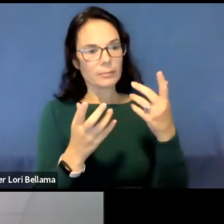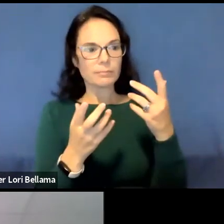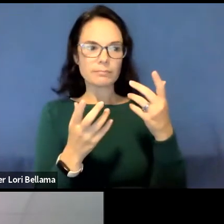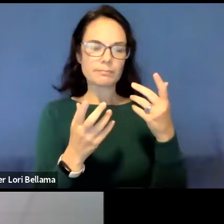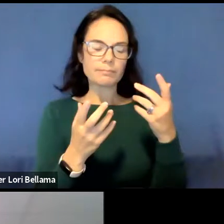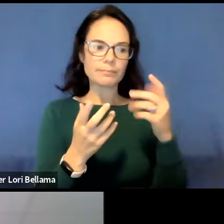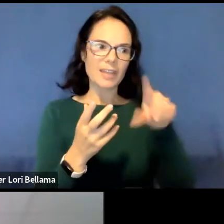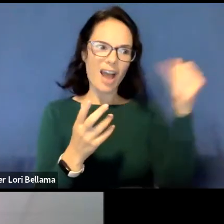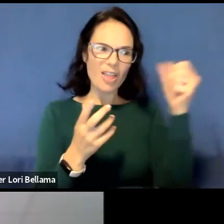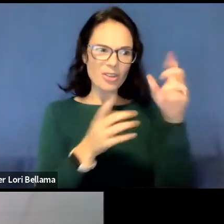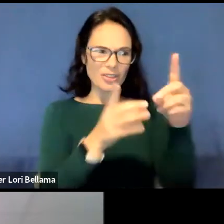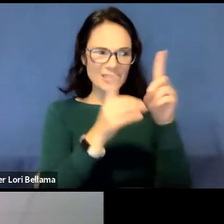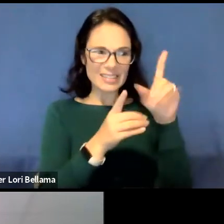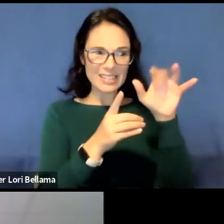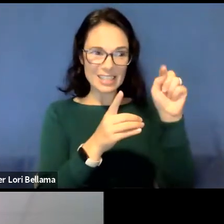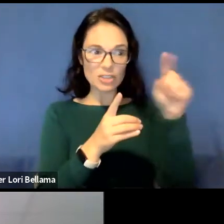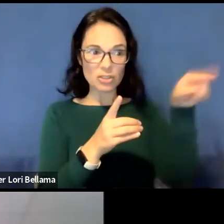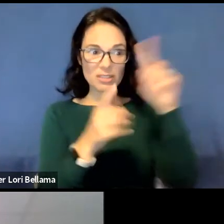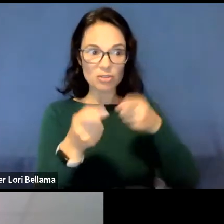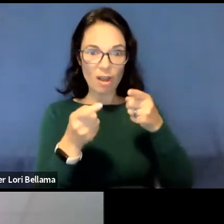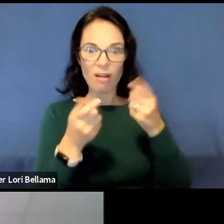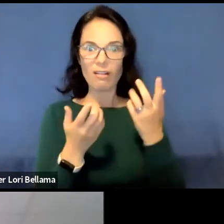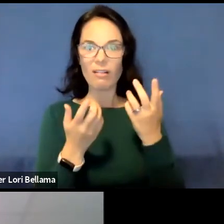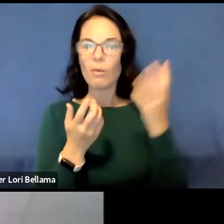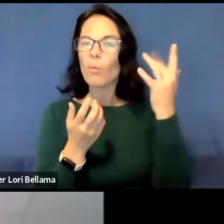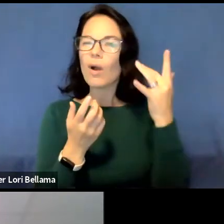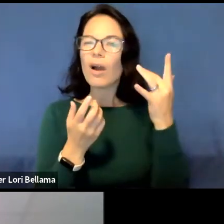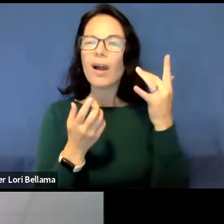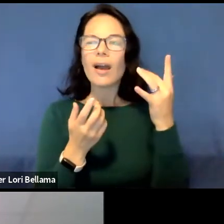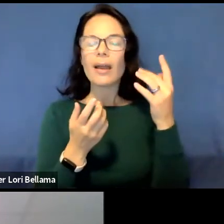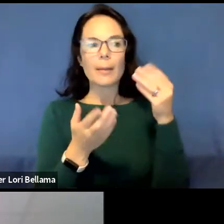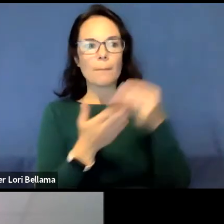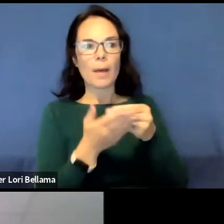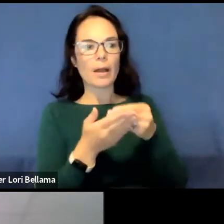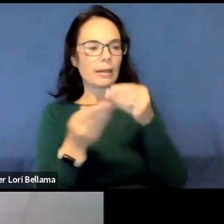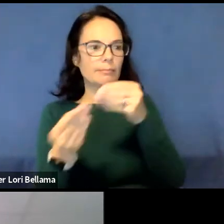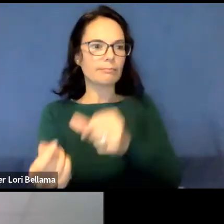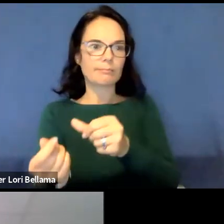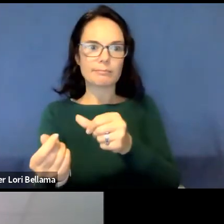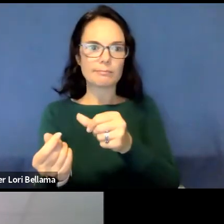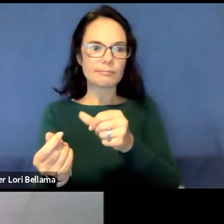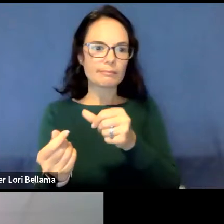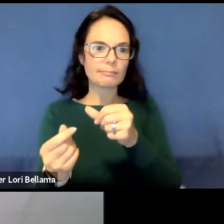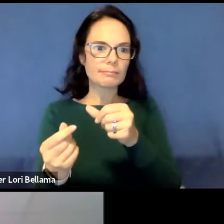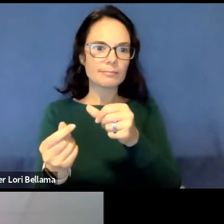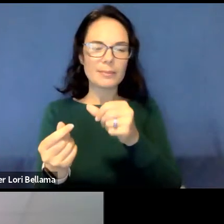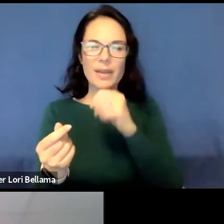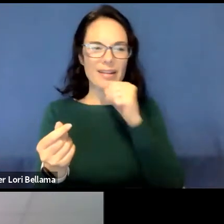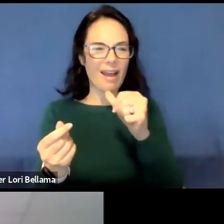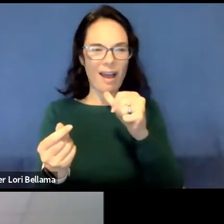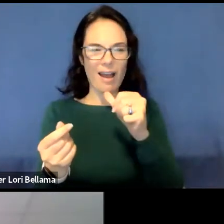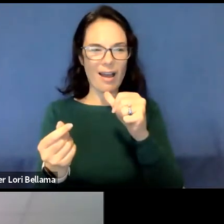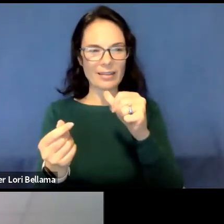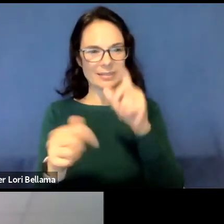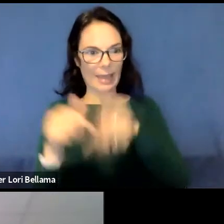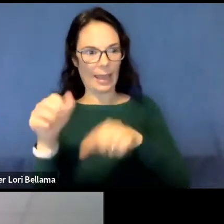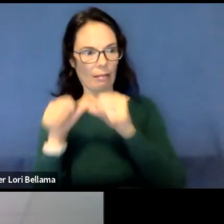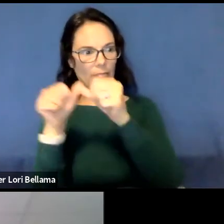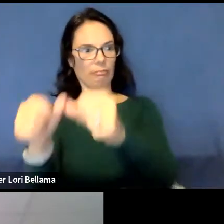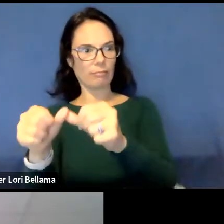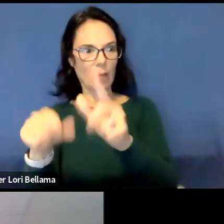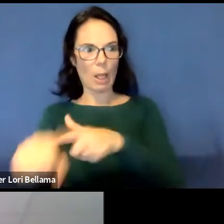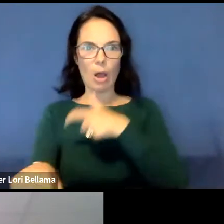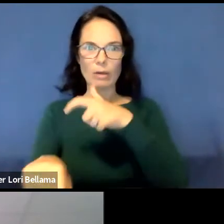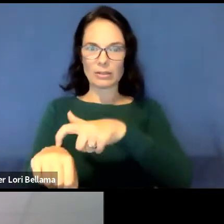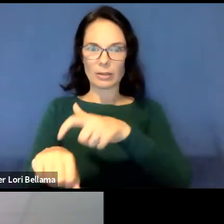part of the reason they're in trouble is because they were spending money in ways that was not sustainable over the long haul. So the chancellor hired this